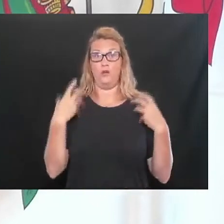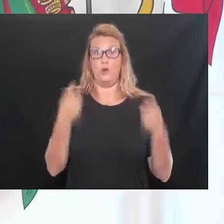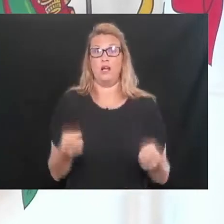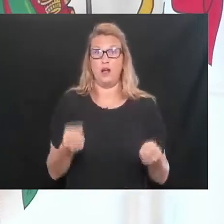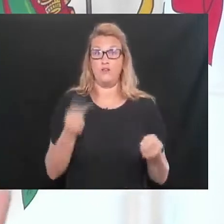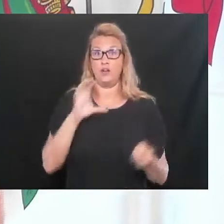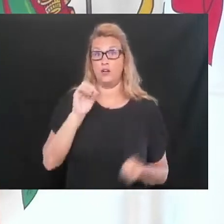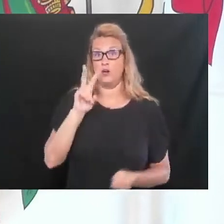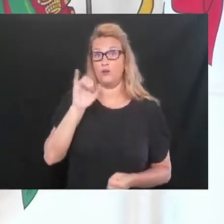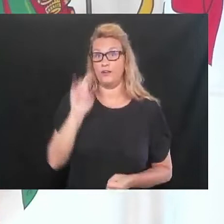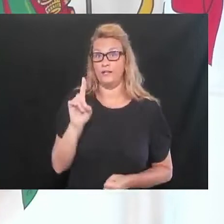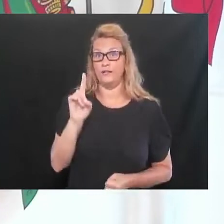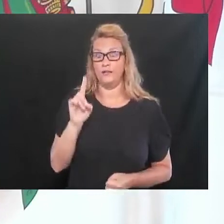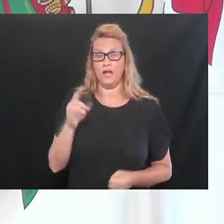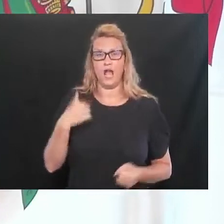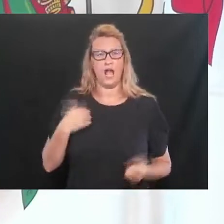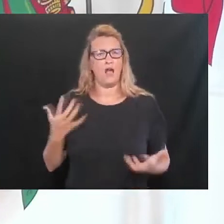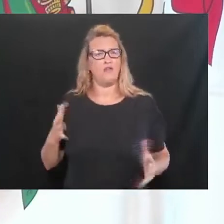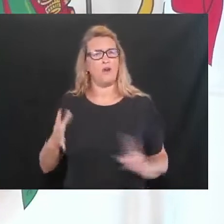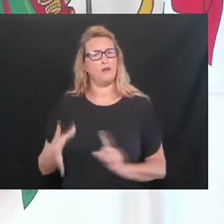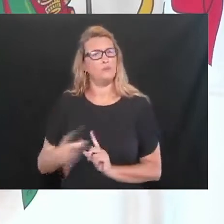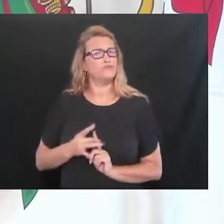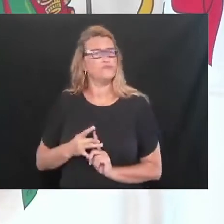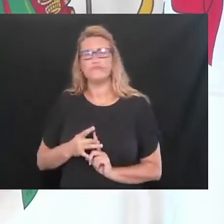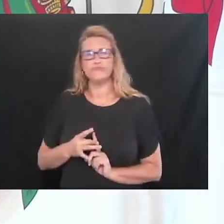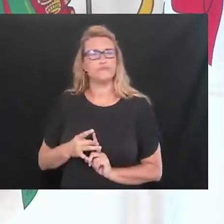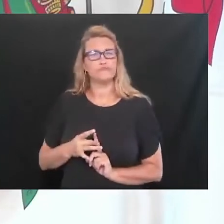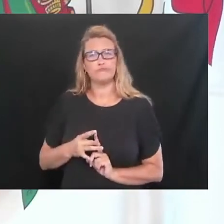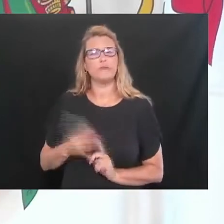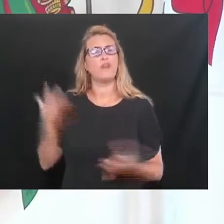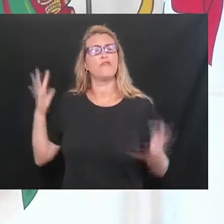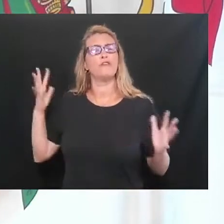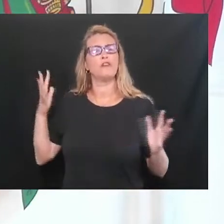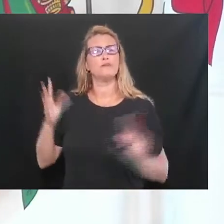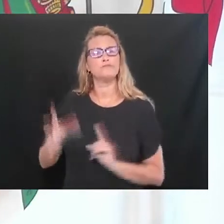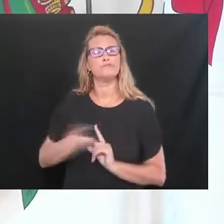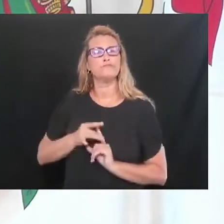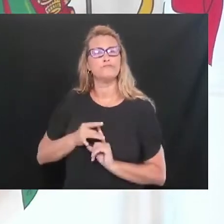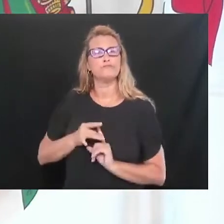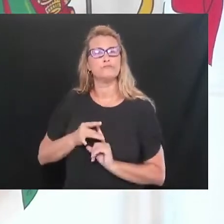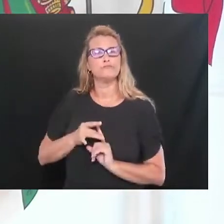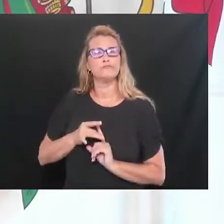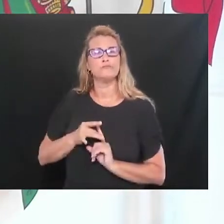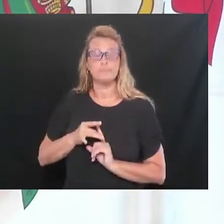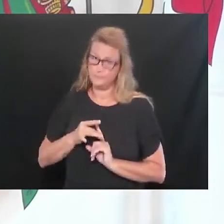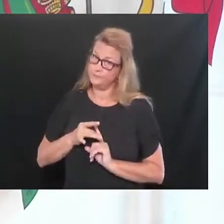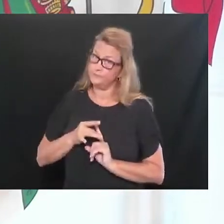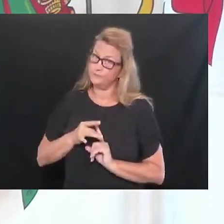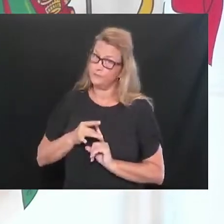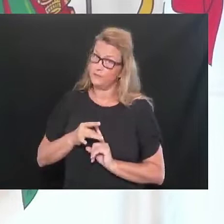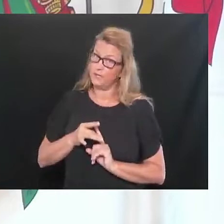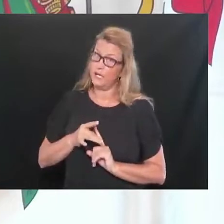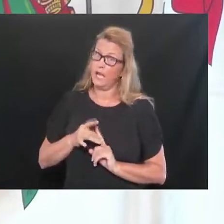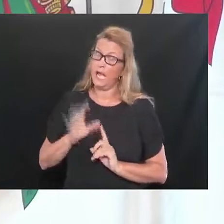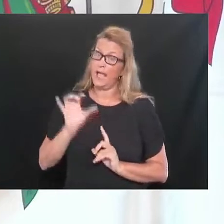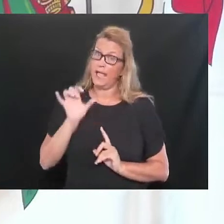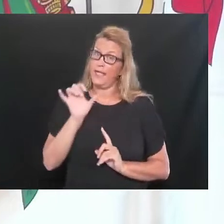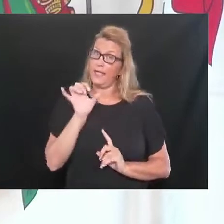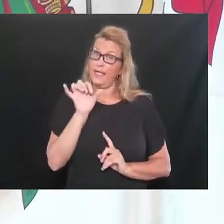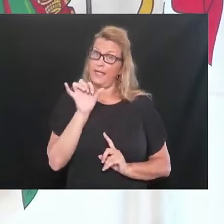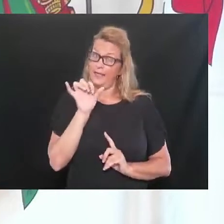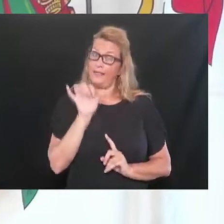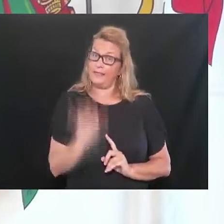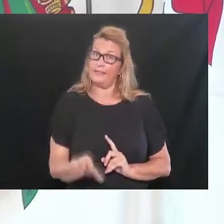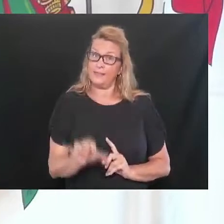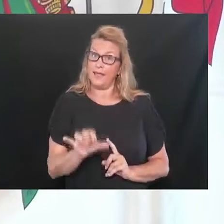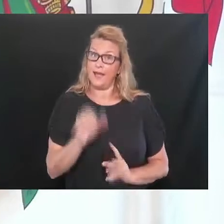you may have been told, well, I had it, I don't need to take the vaccine, I've had it. Well, that's probably what could very